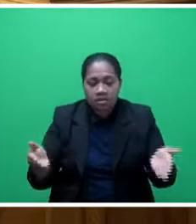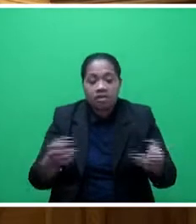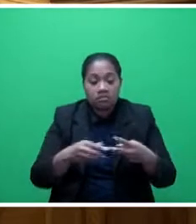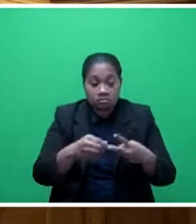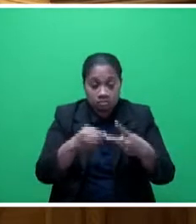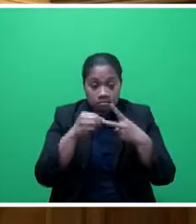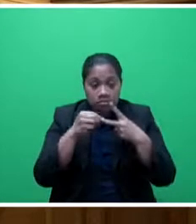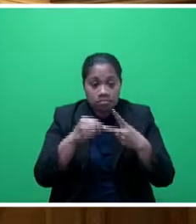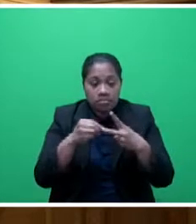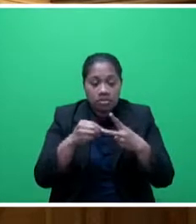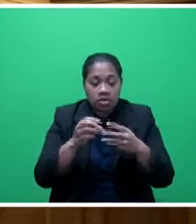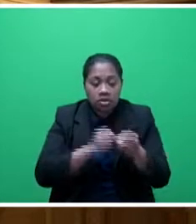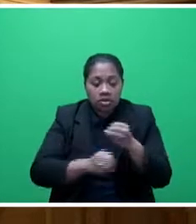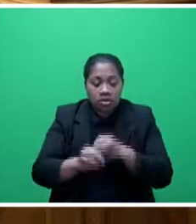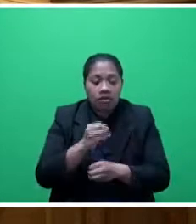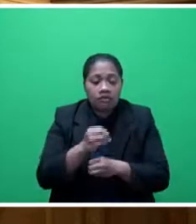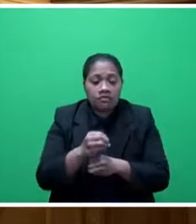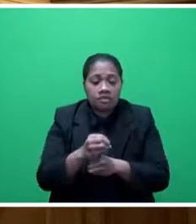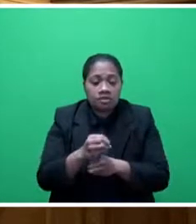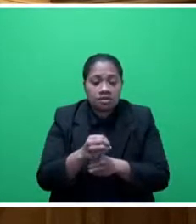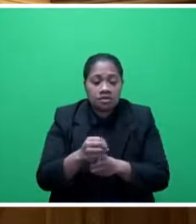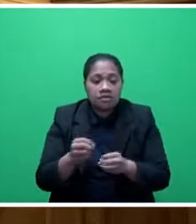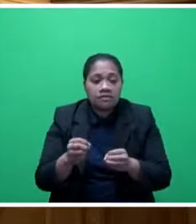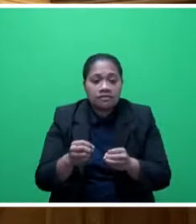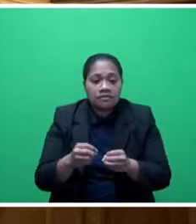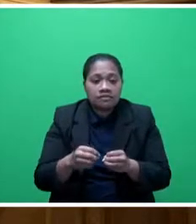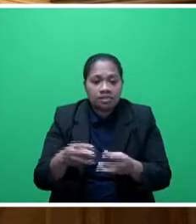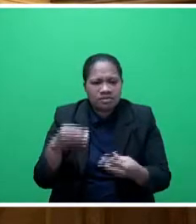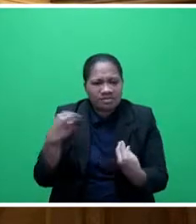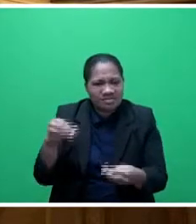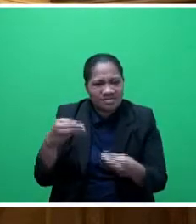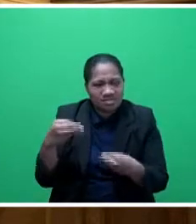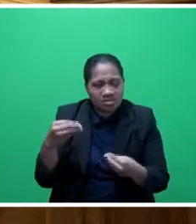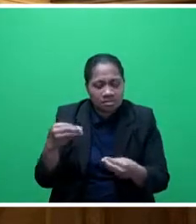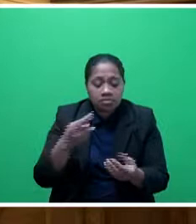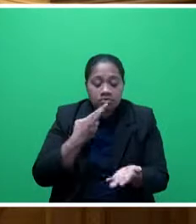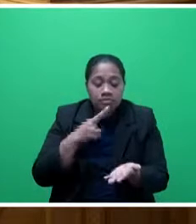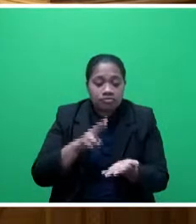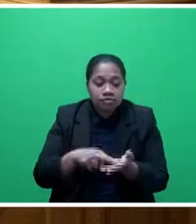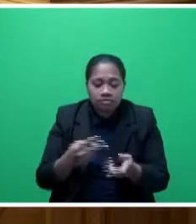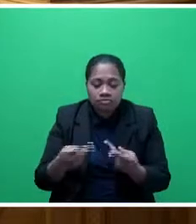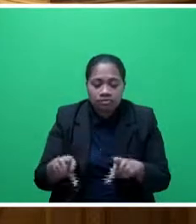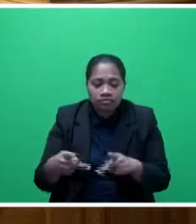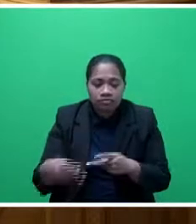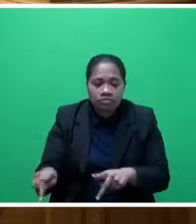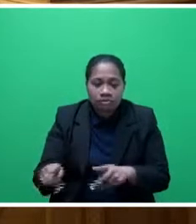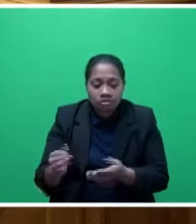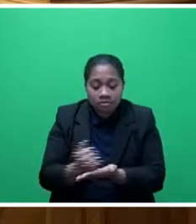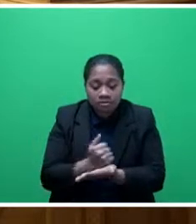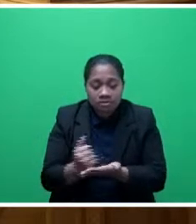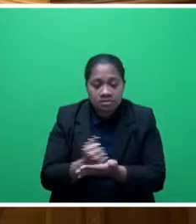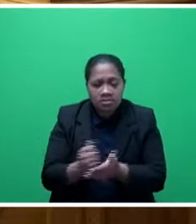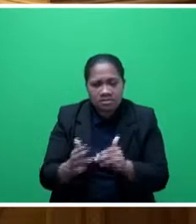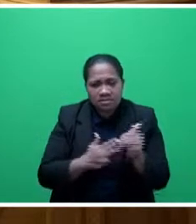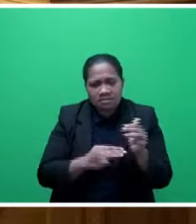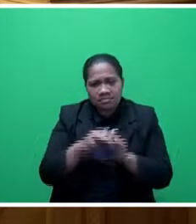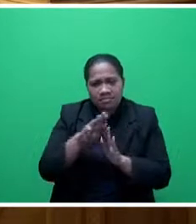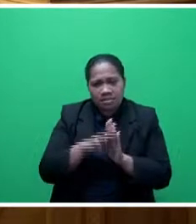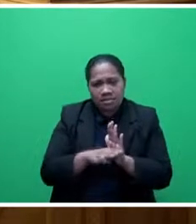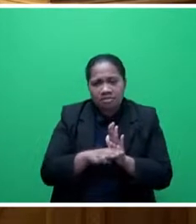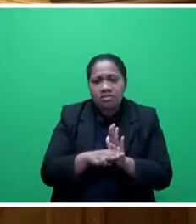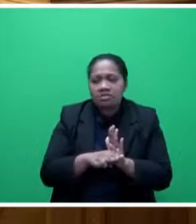of the Auditor General report on the performance audit on the administrative and management of the